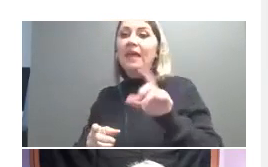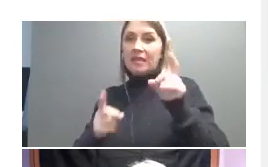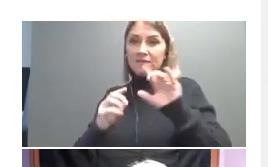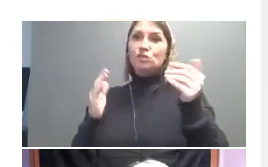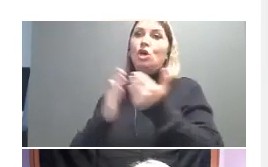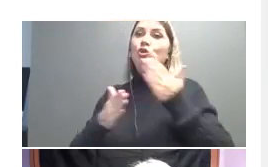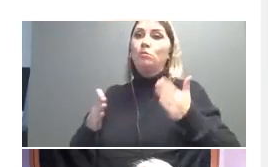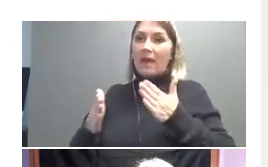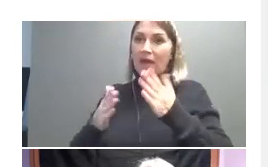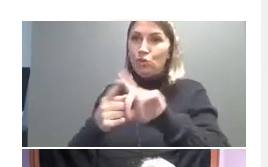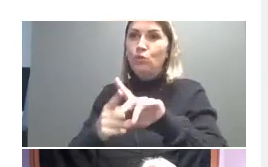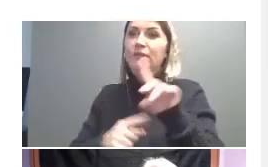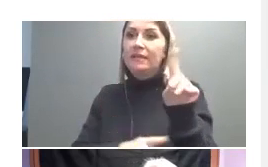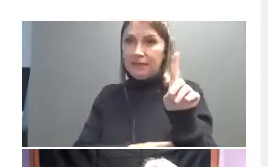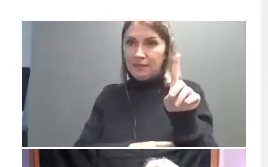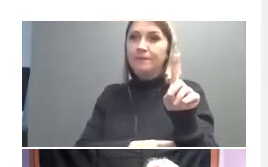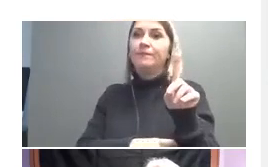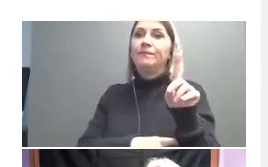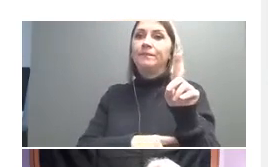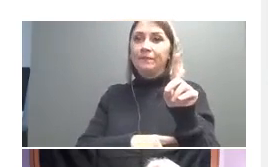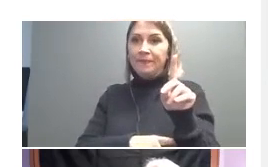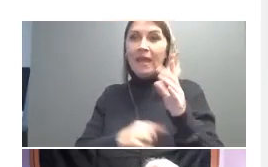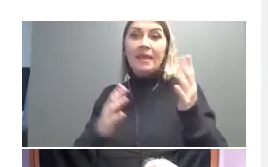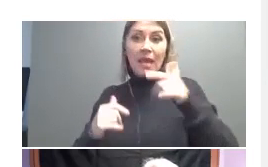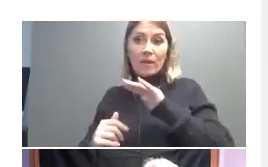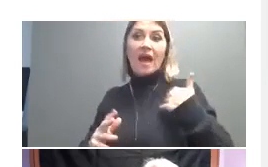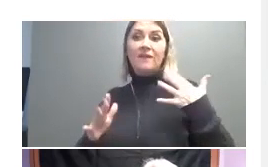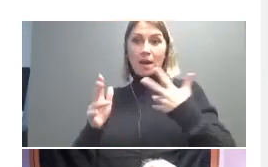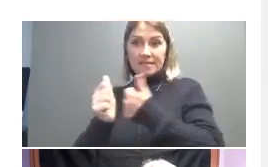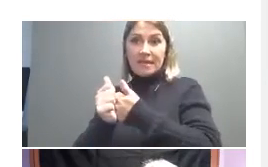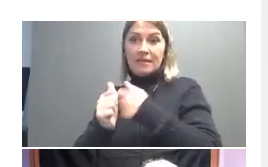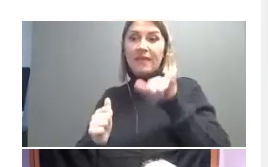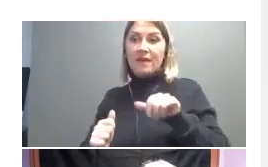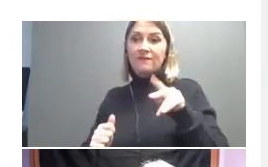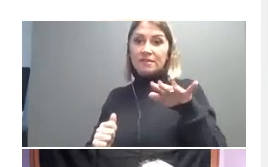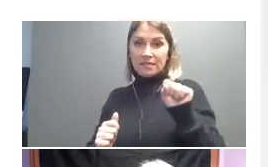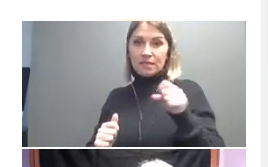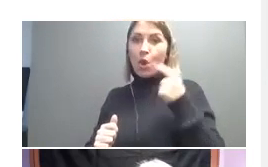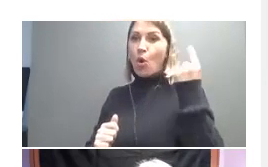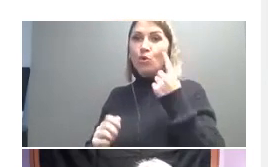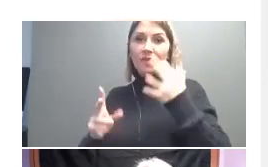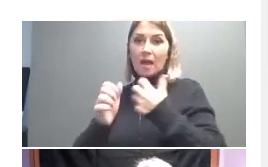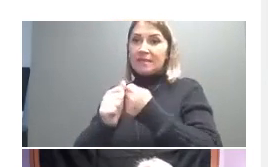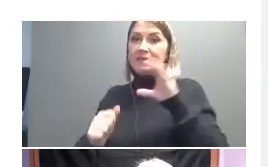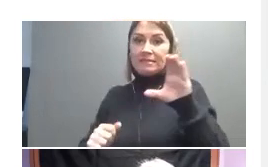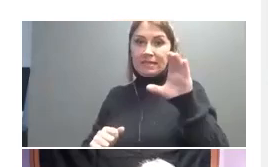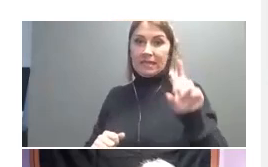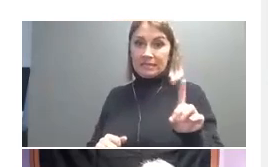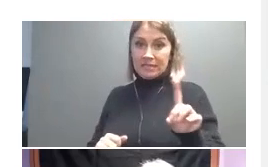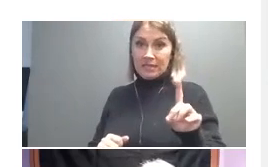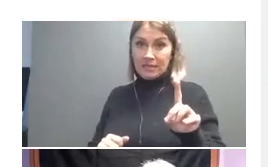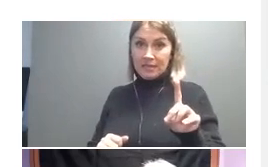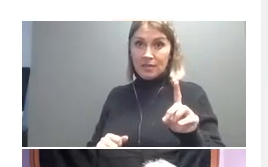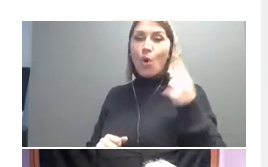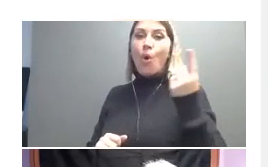path to D. Now that we have updated these vertices, we have only updated C and D, and we